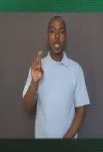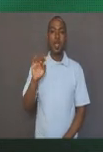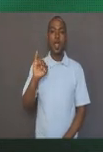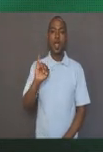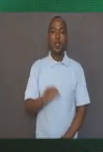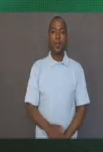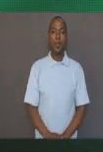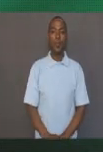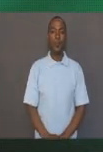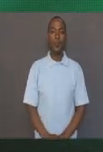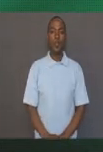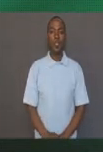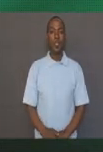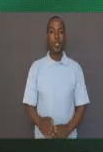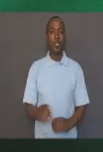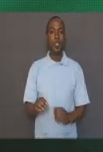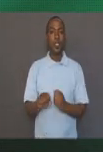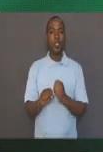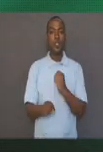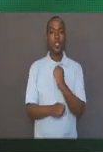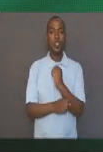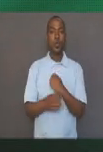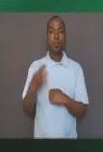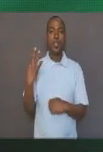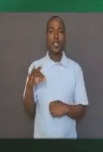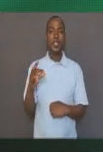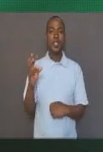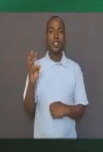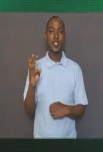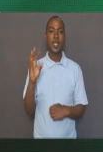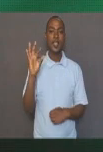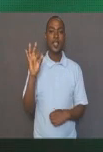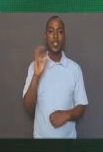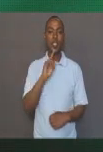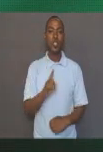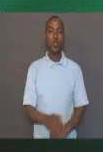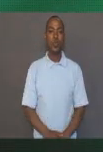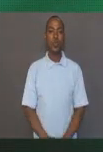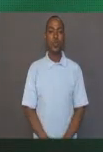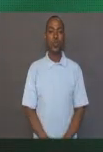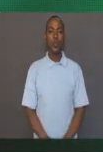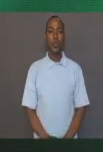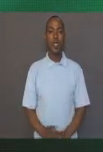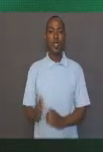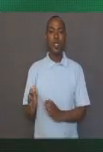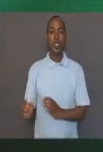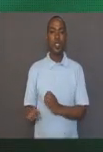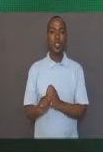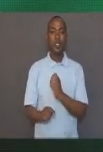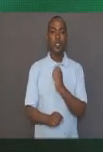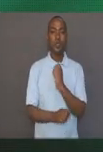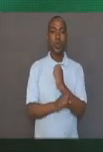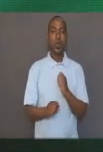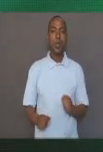AHRI was established in 1969 and was built